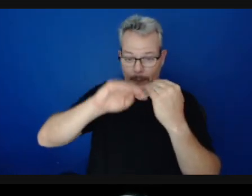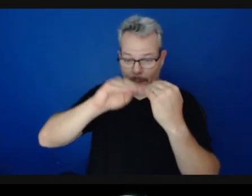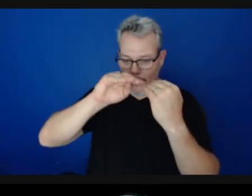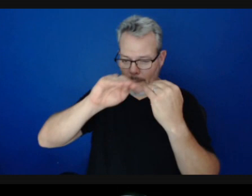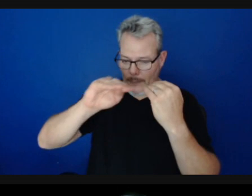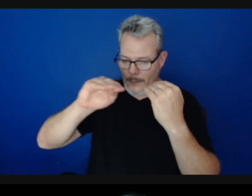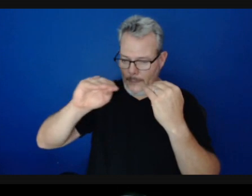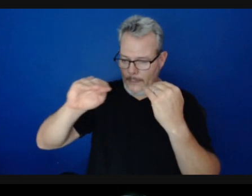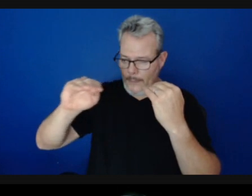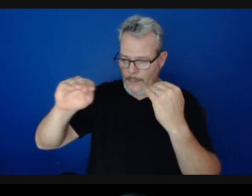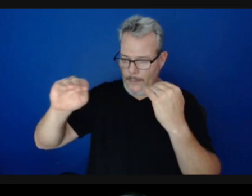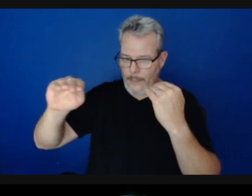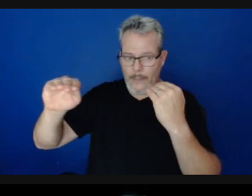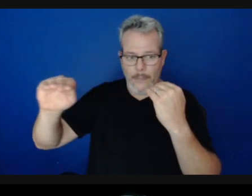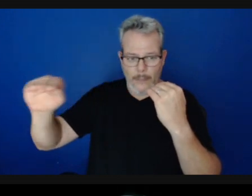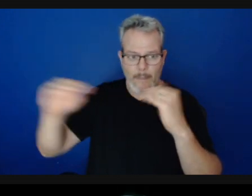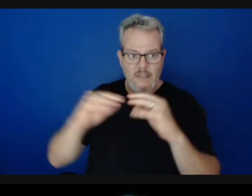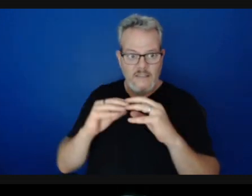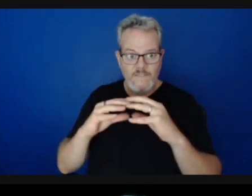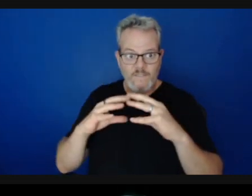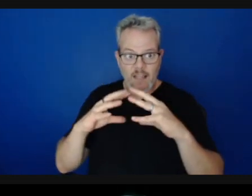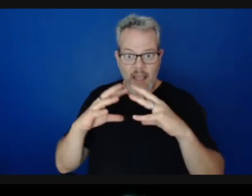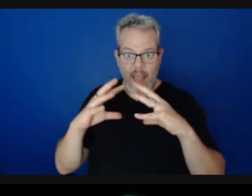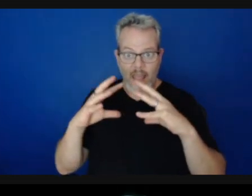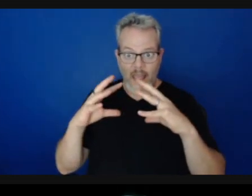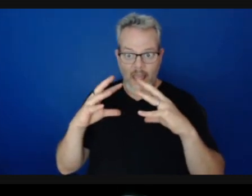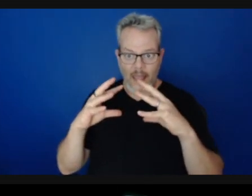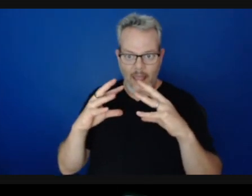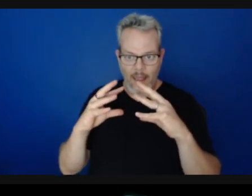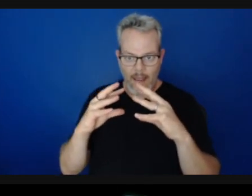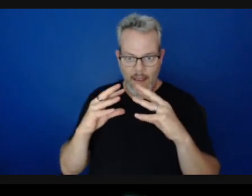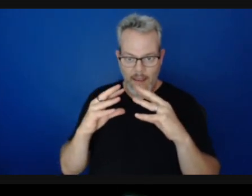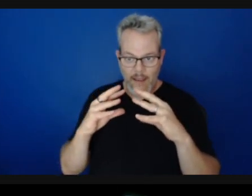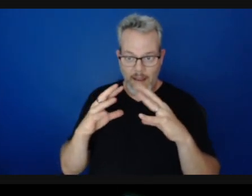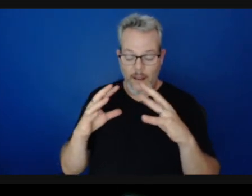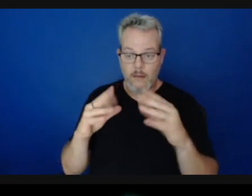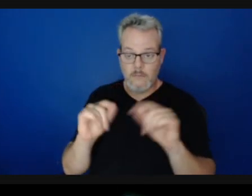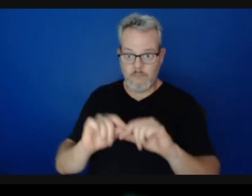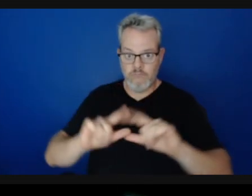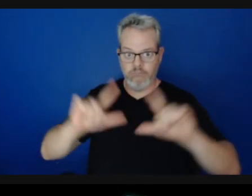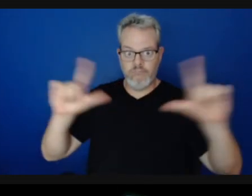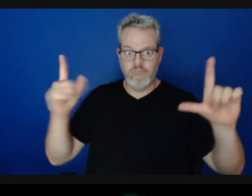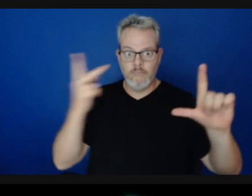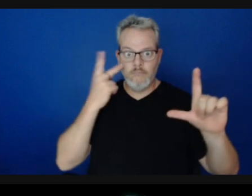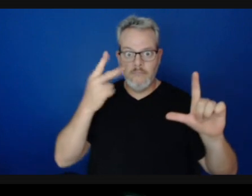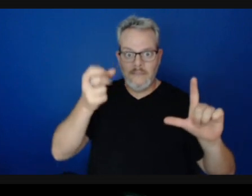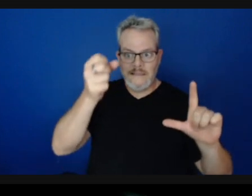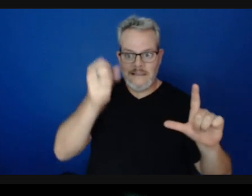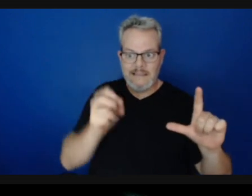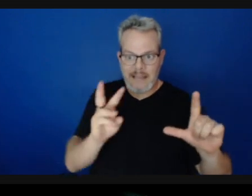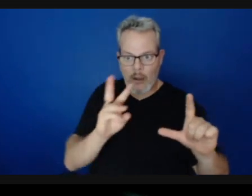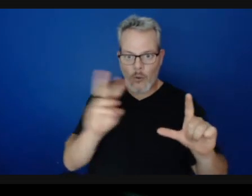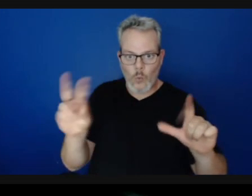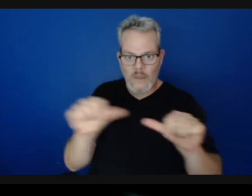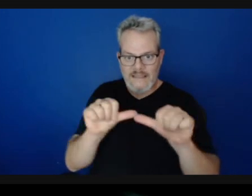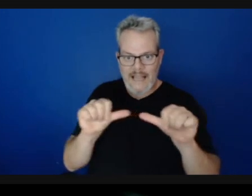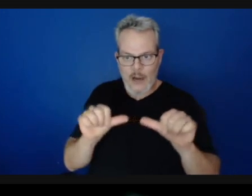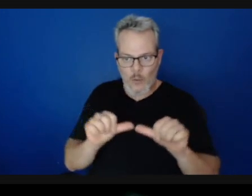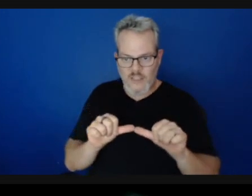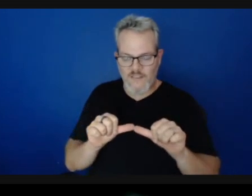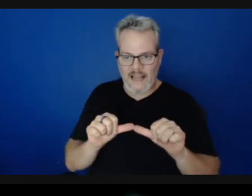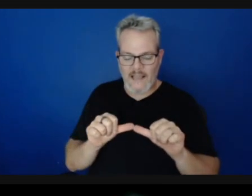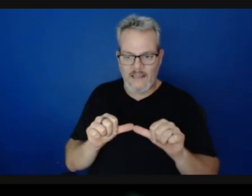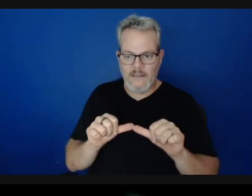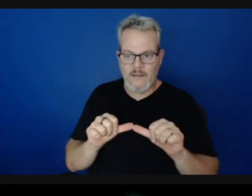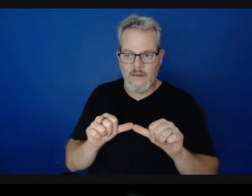bit. And if we look further to the southwest at the flank of the volcano that we